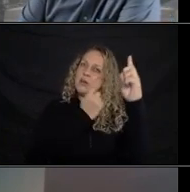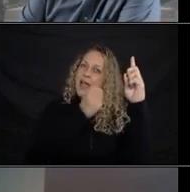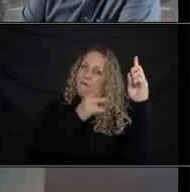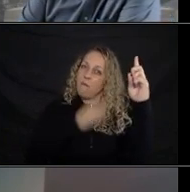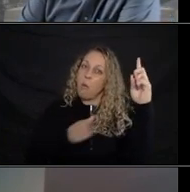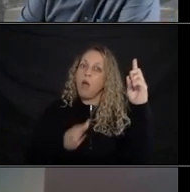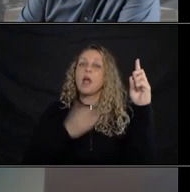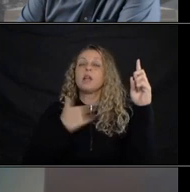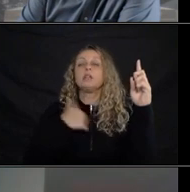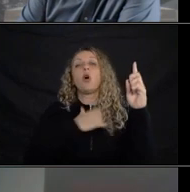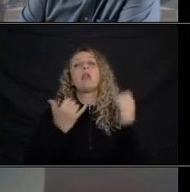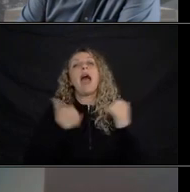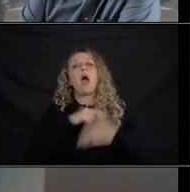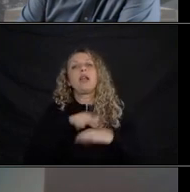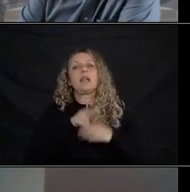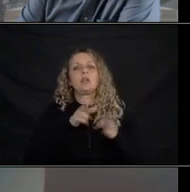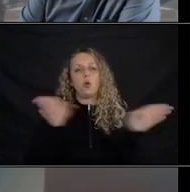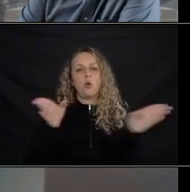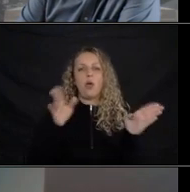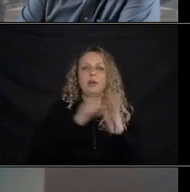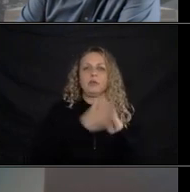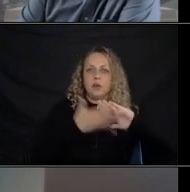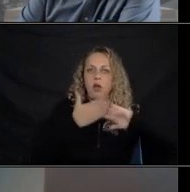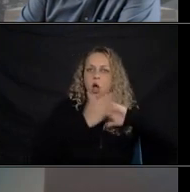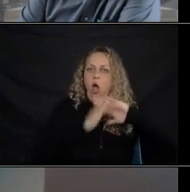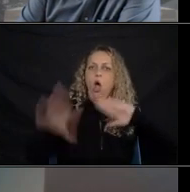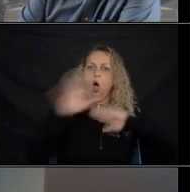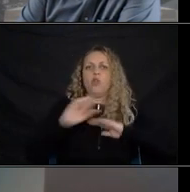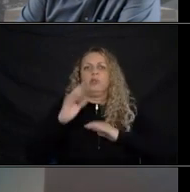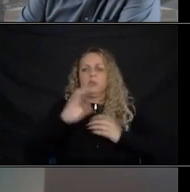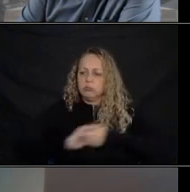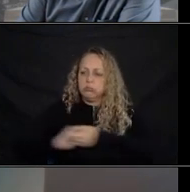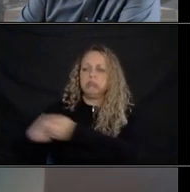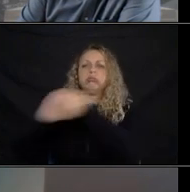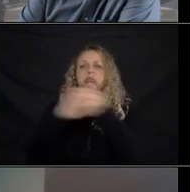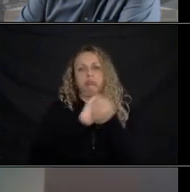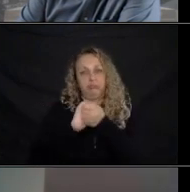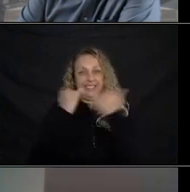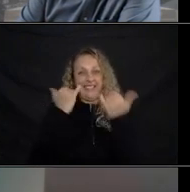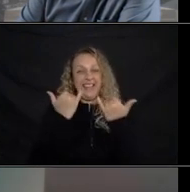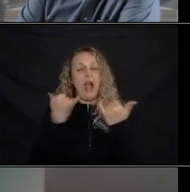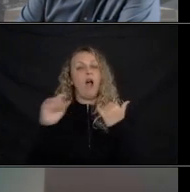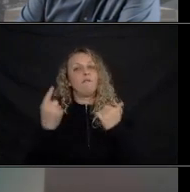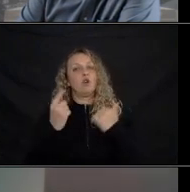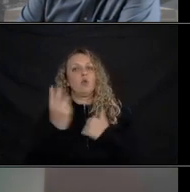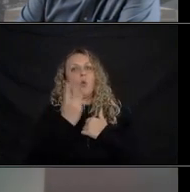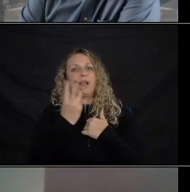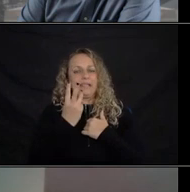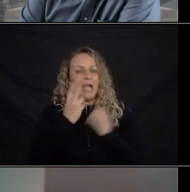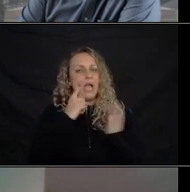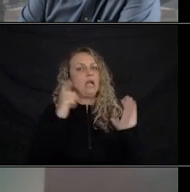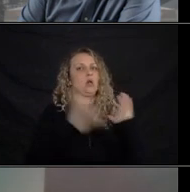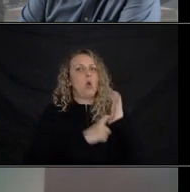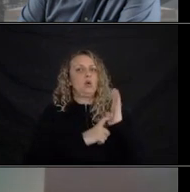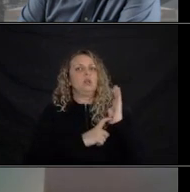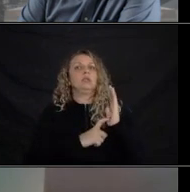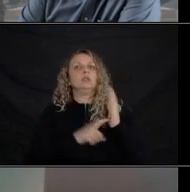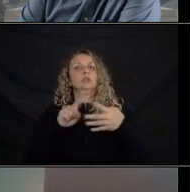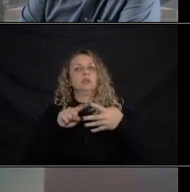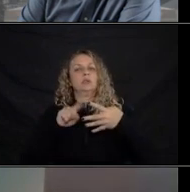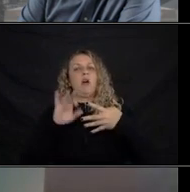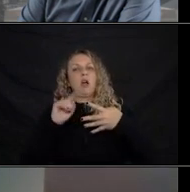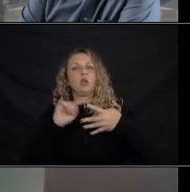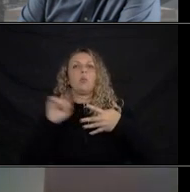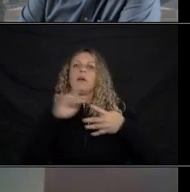whereas a nationwide network of energy efficiency groups and partners have designated the first Wednesday in October as the fifth national annual